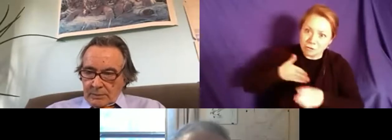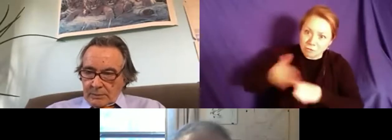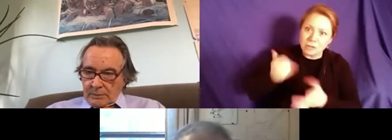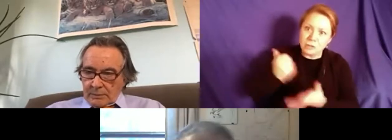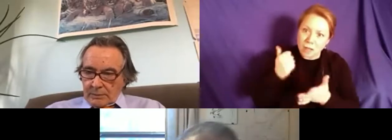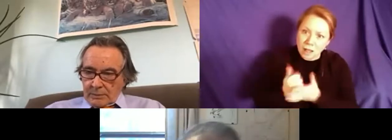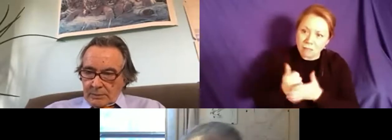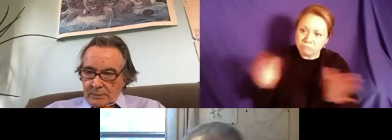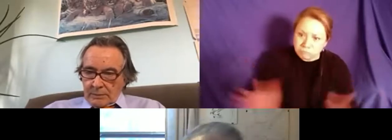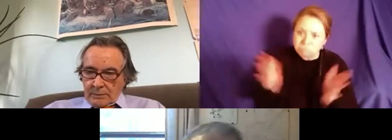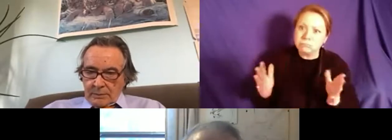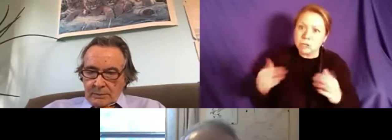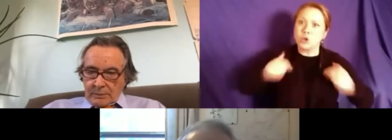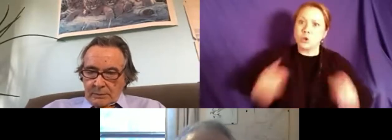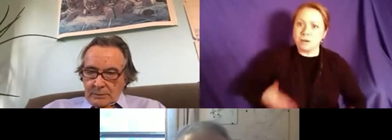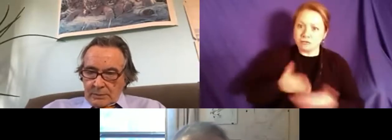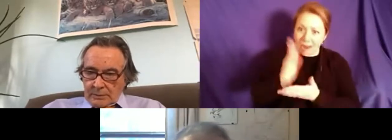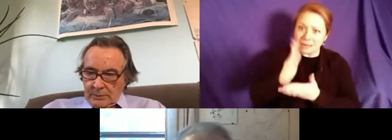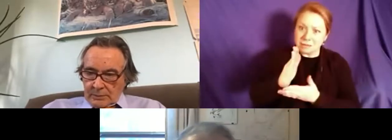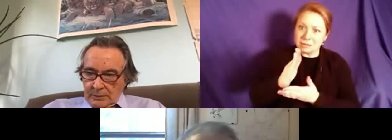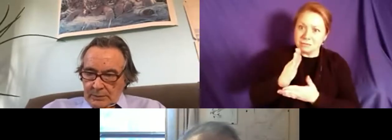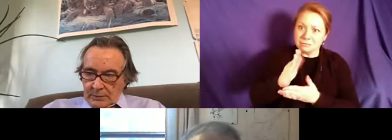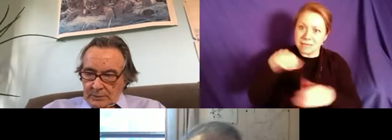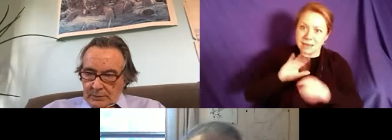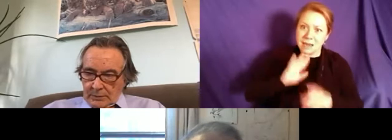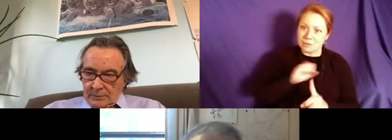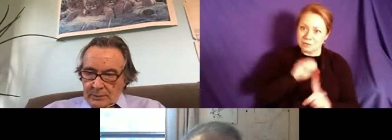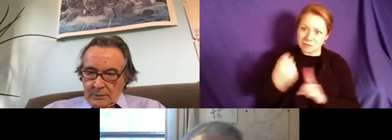human rights in our society.